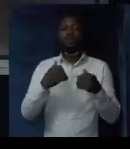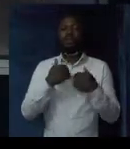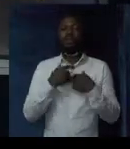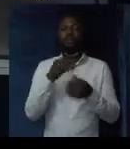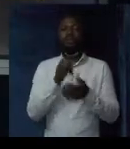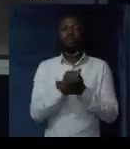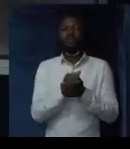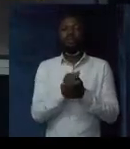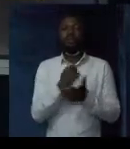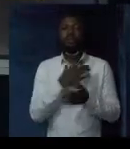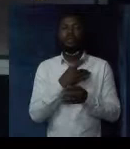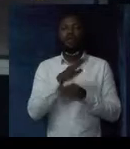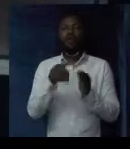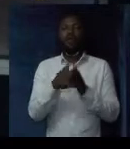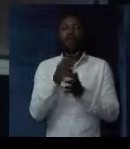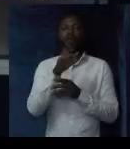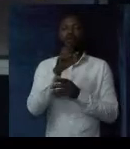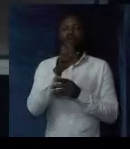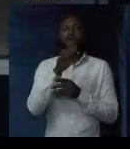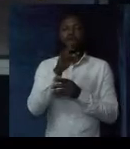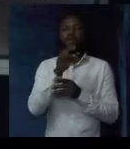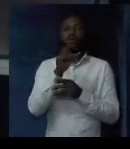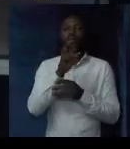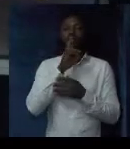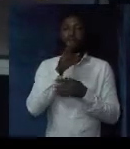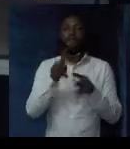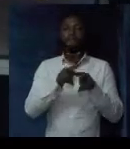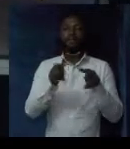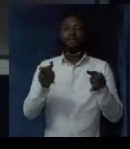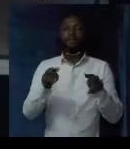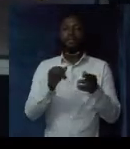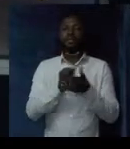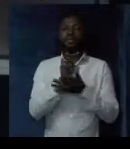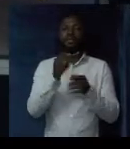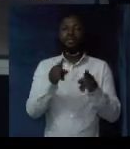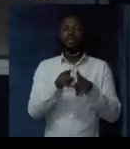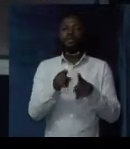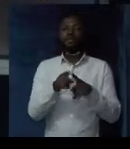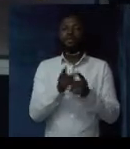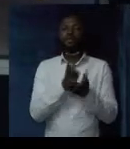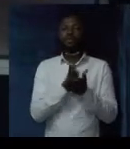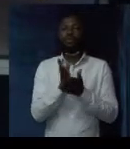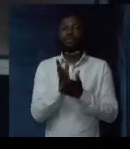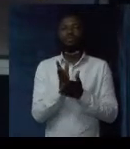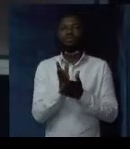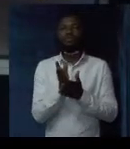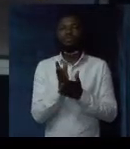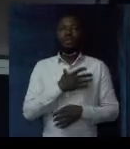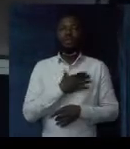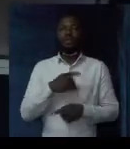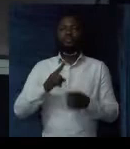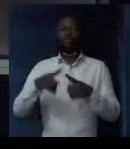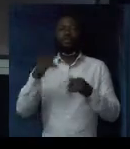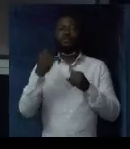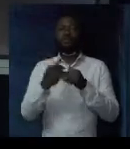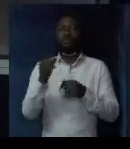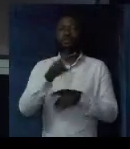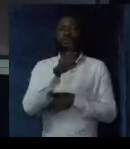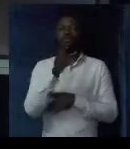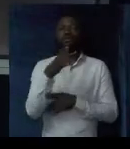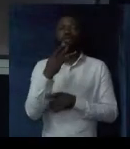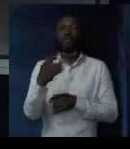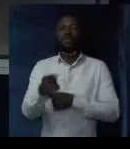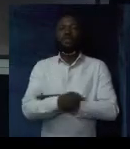have that. Okay, now all rhombuses are parallelogram. That is also correct. So, and to the